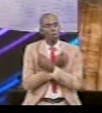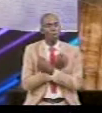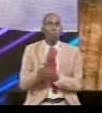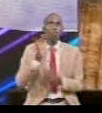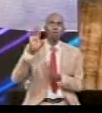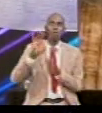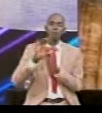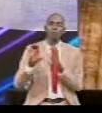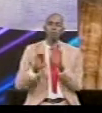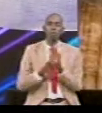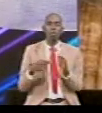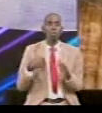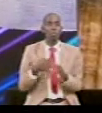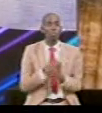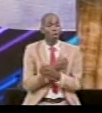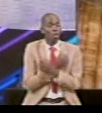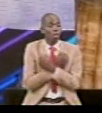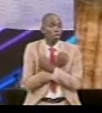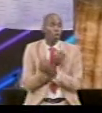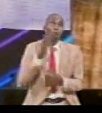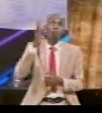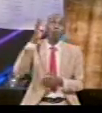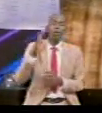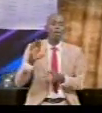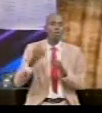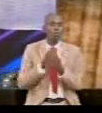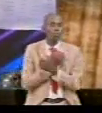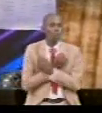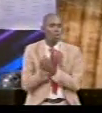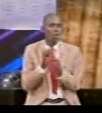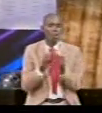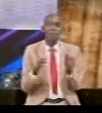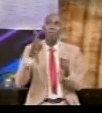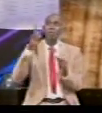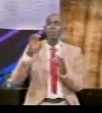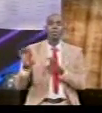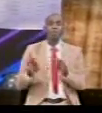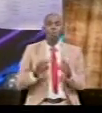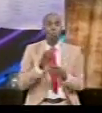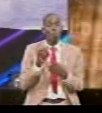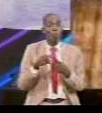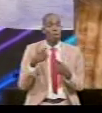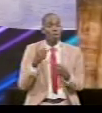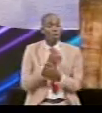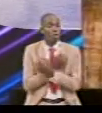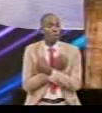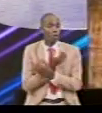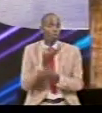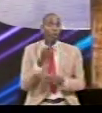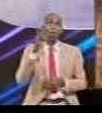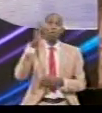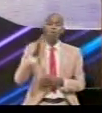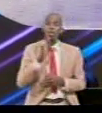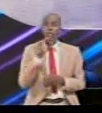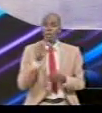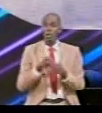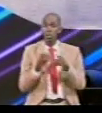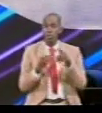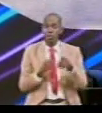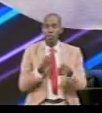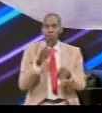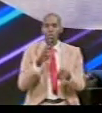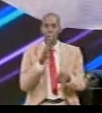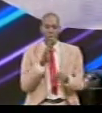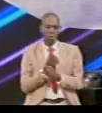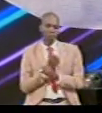love everything that he loves. And when the love of God is there, you're born again and the love of God is